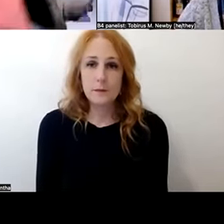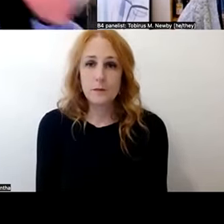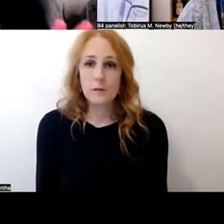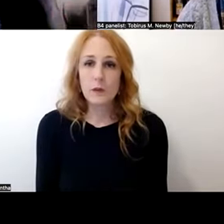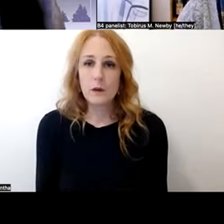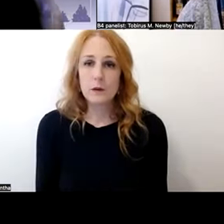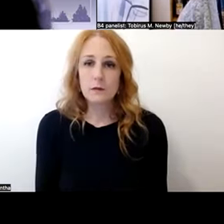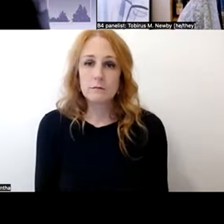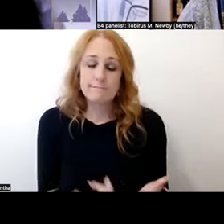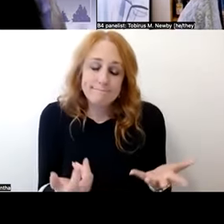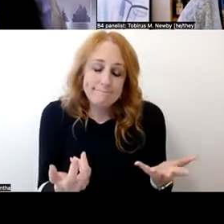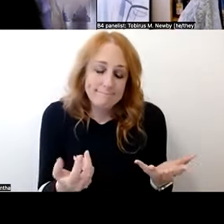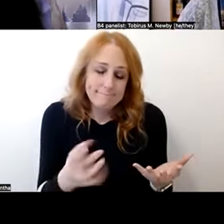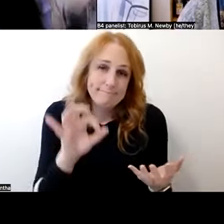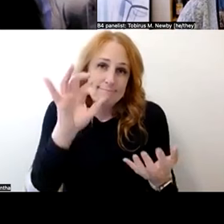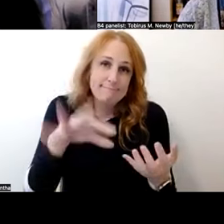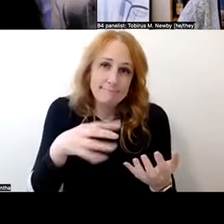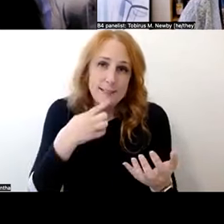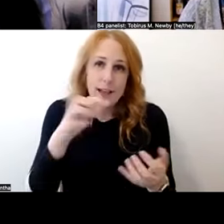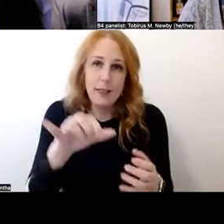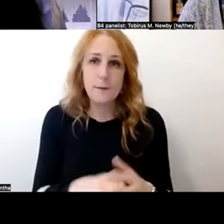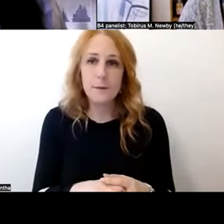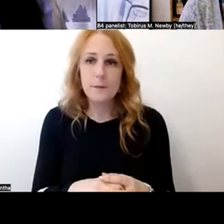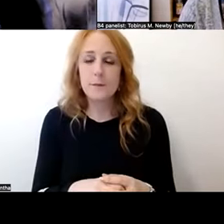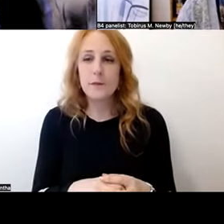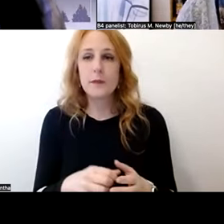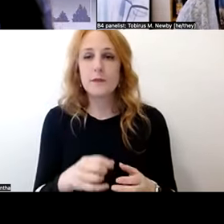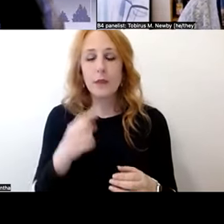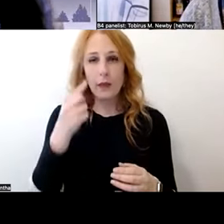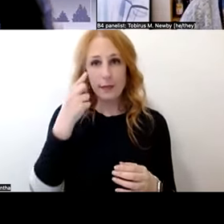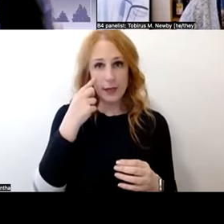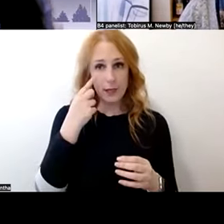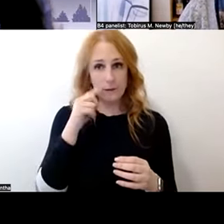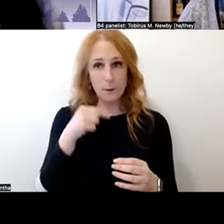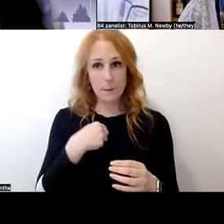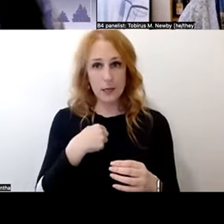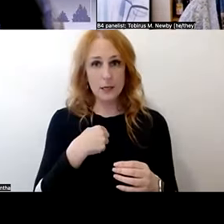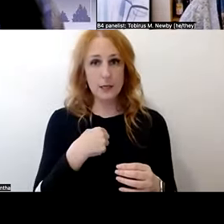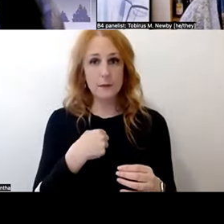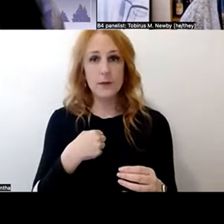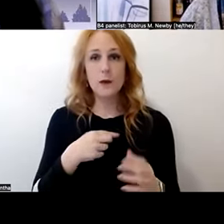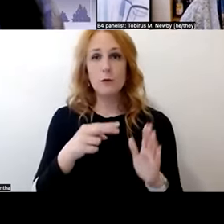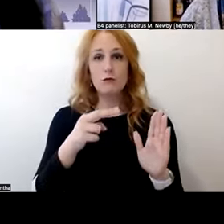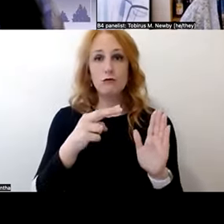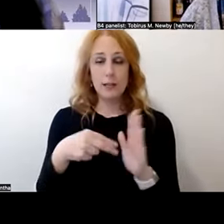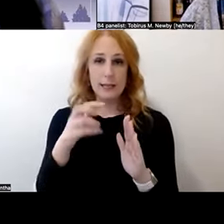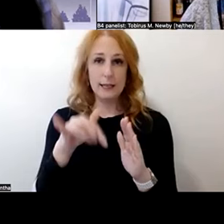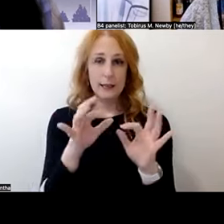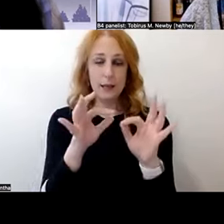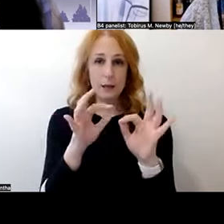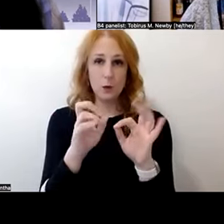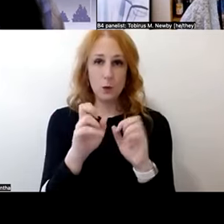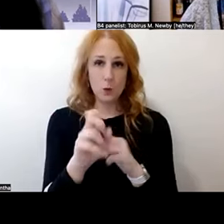so I just say that. And then I think for me, when I was reading this question, I was